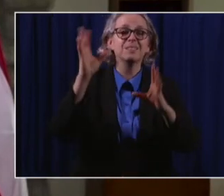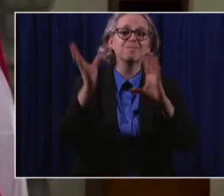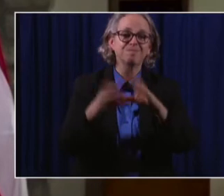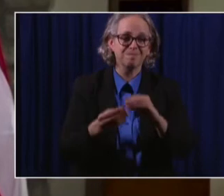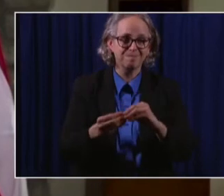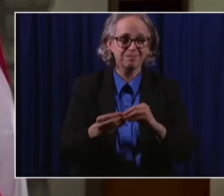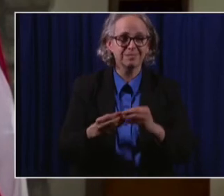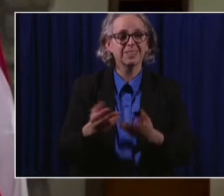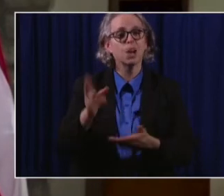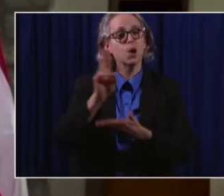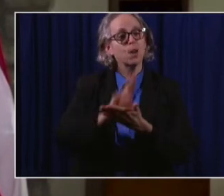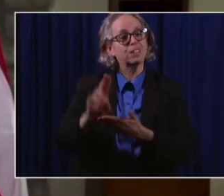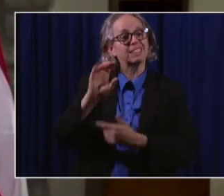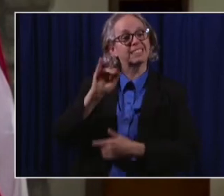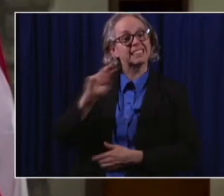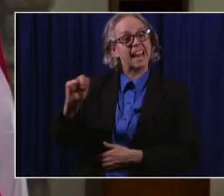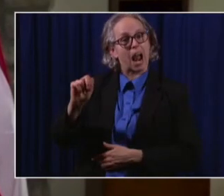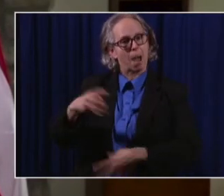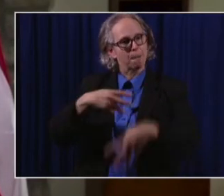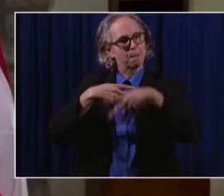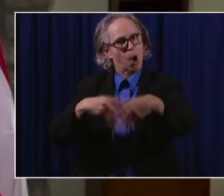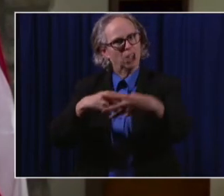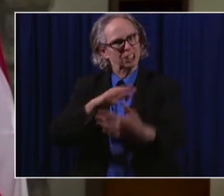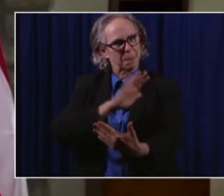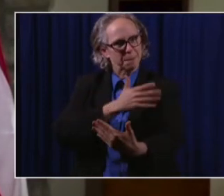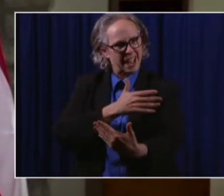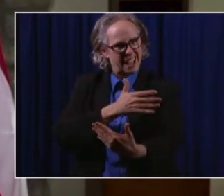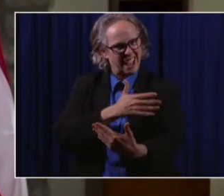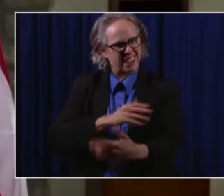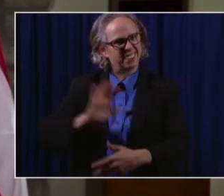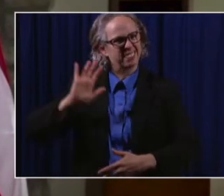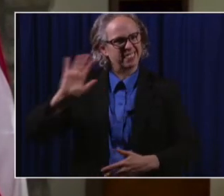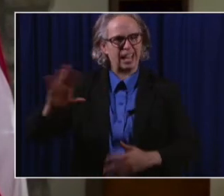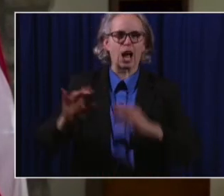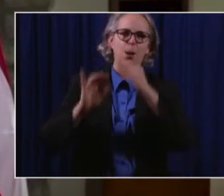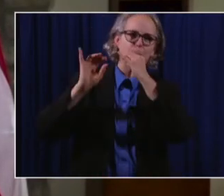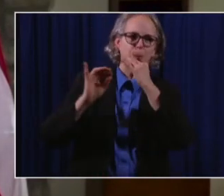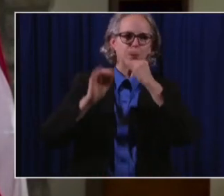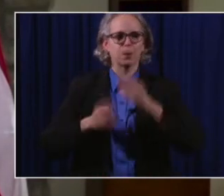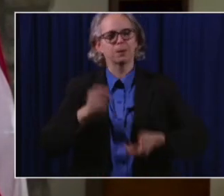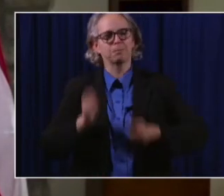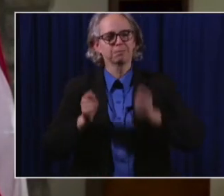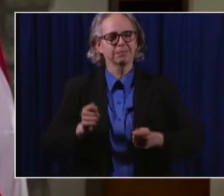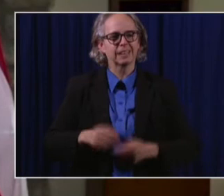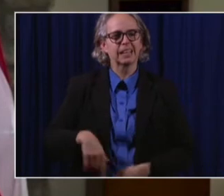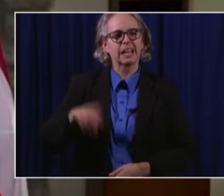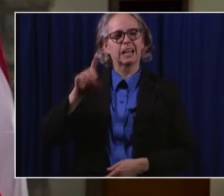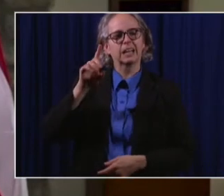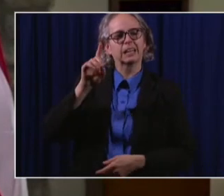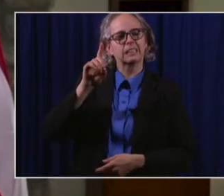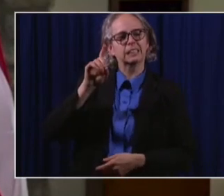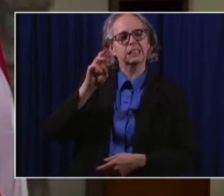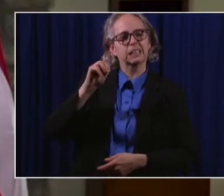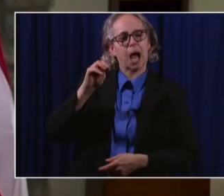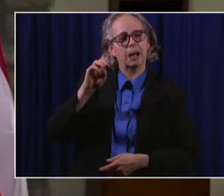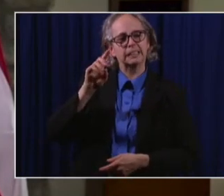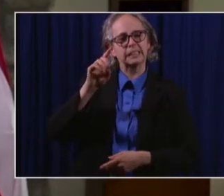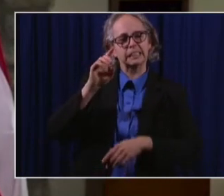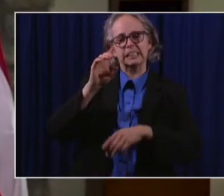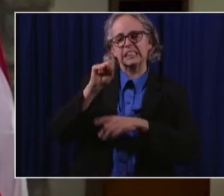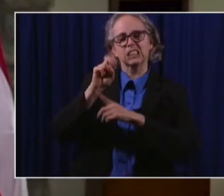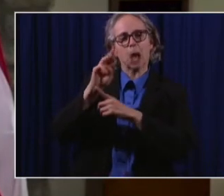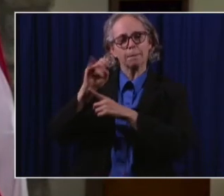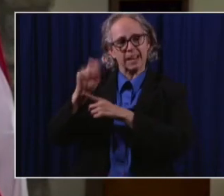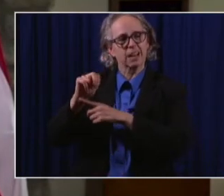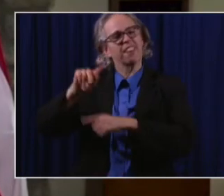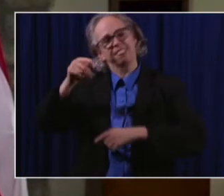Band playing a piece called Summon the Heroes by American composer John Williams, who wrote it for the 1996